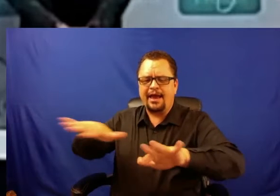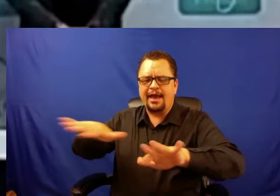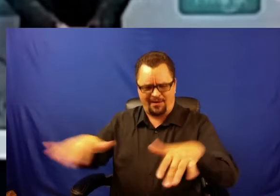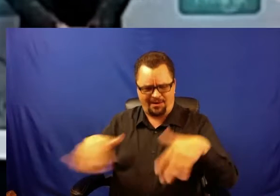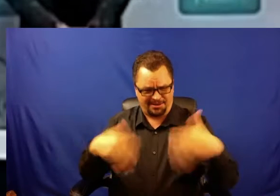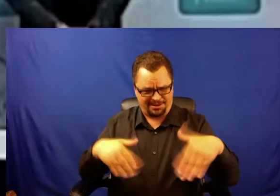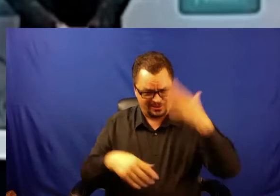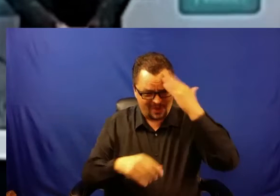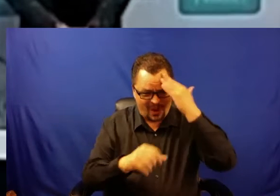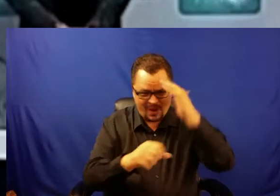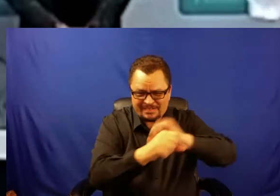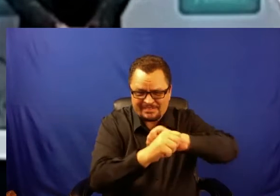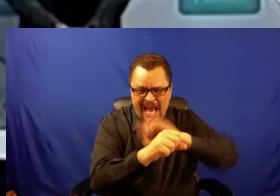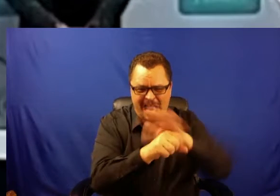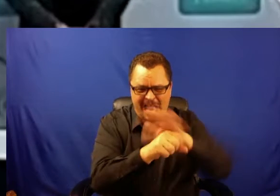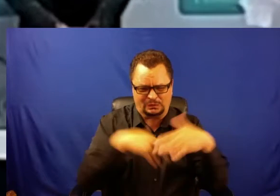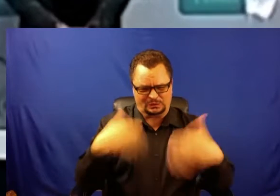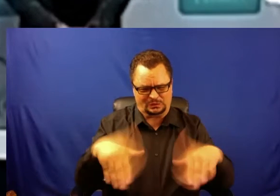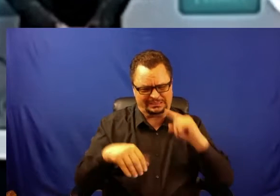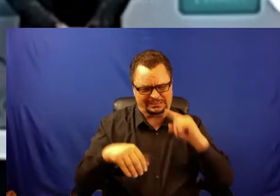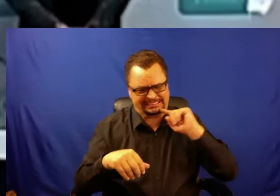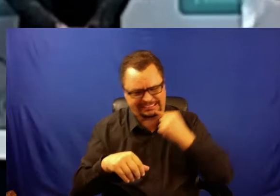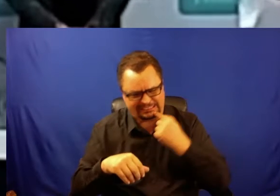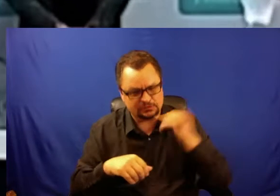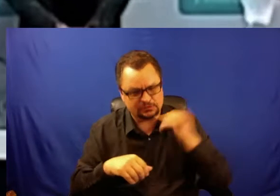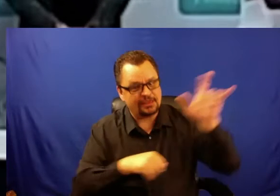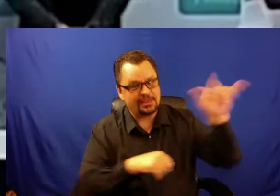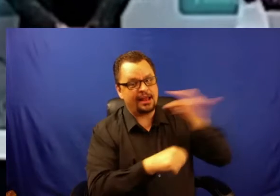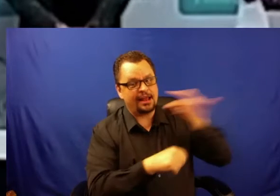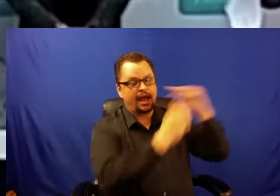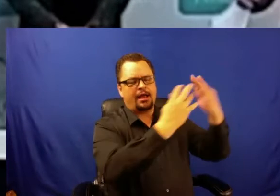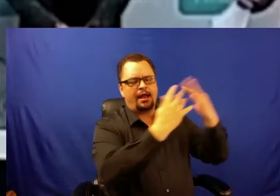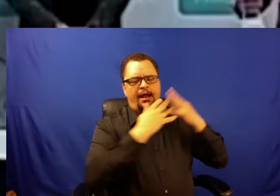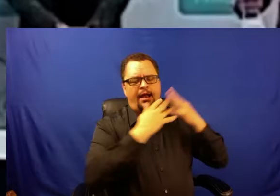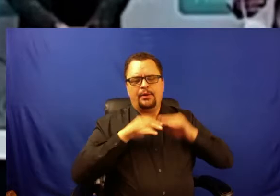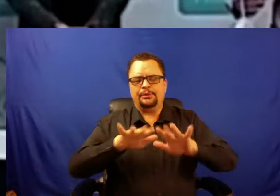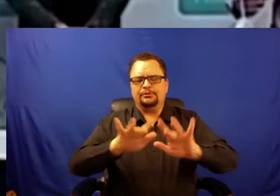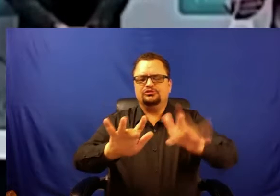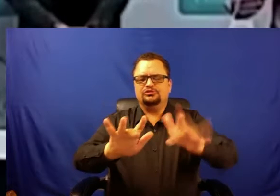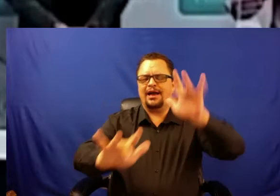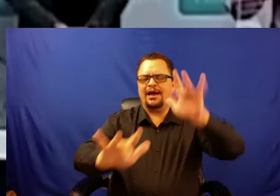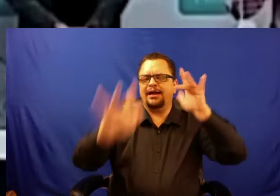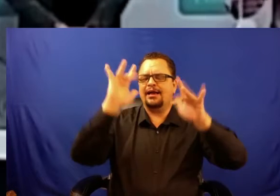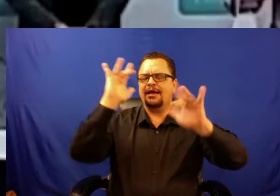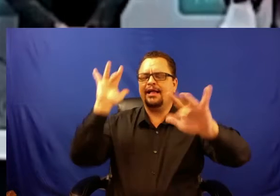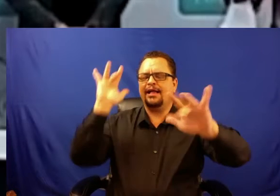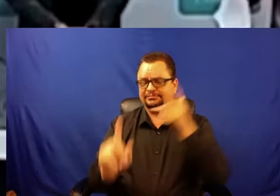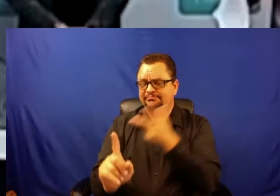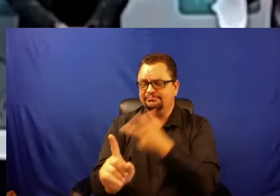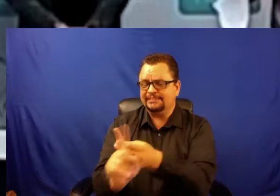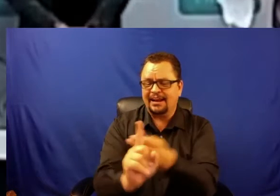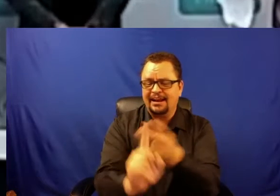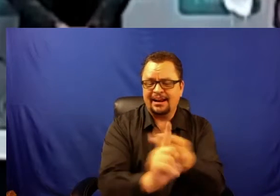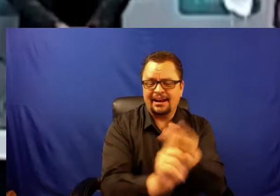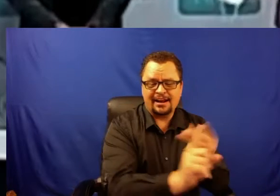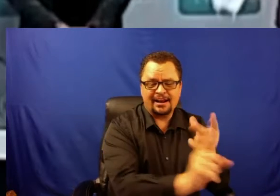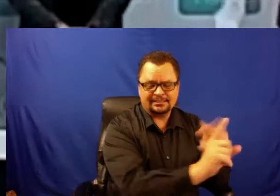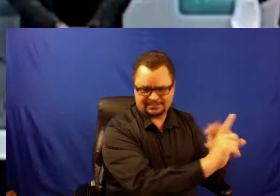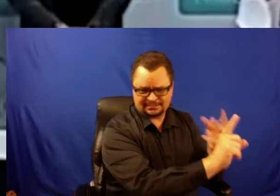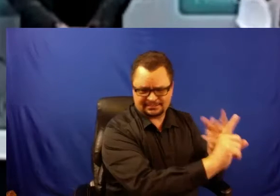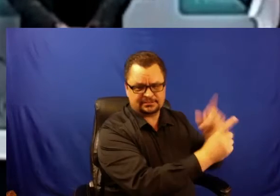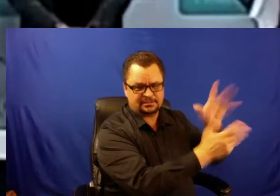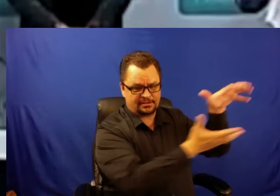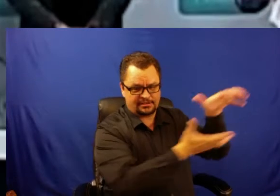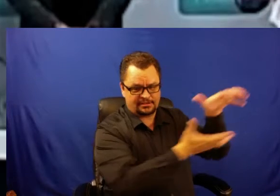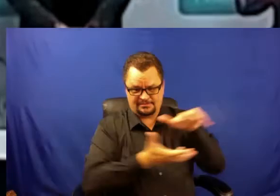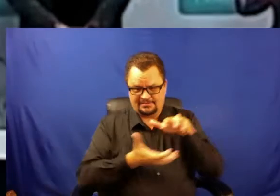are gifts that come from above that gives a ray of hope in this pandemic. And we